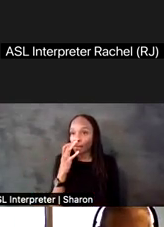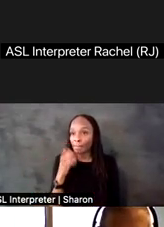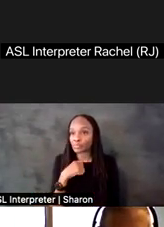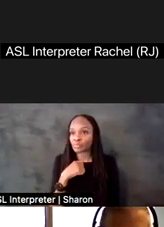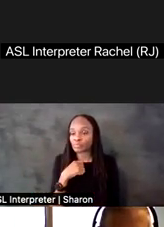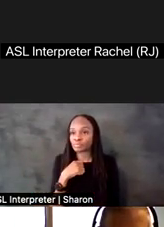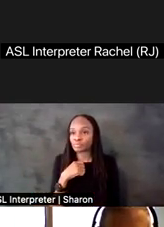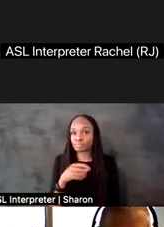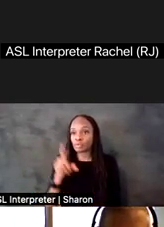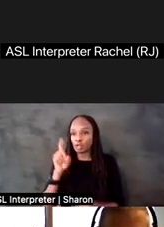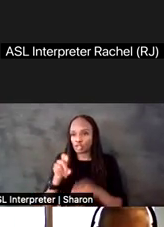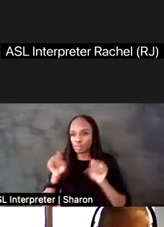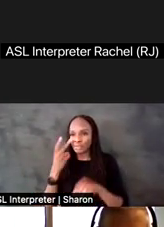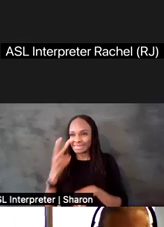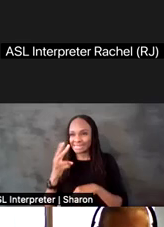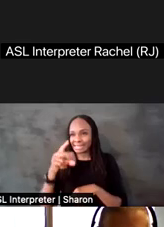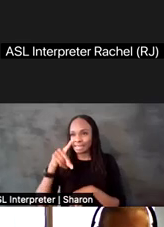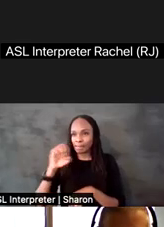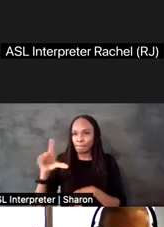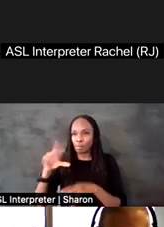you should be able to see the poll now.